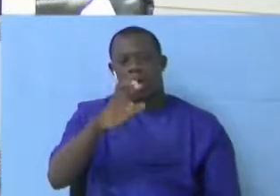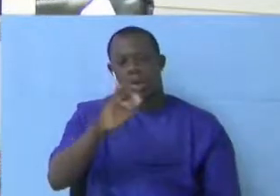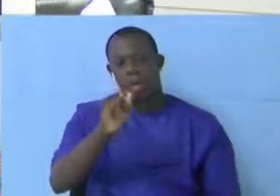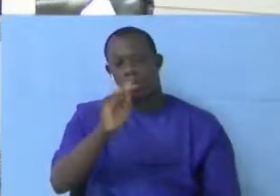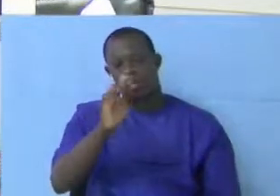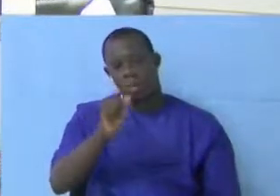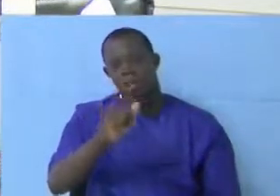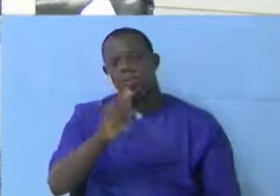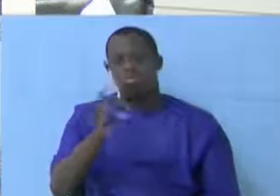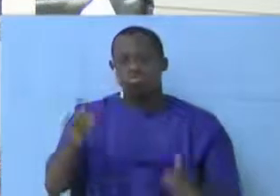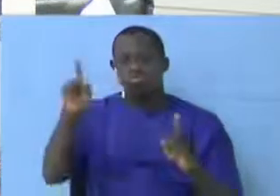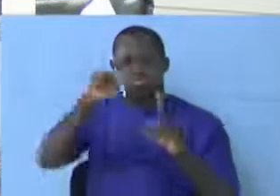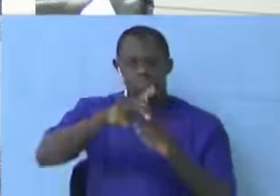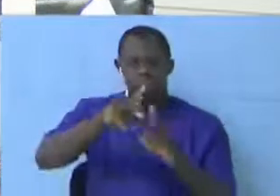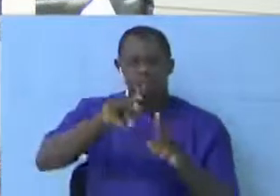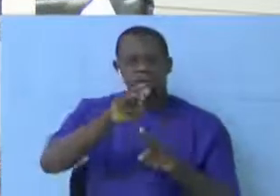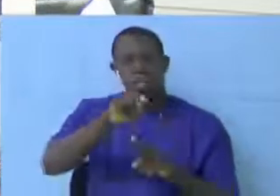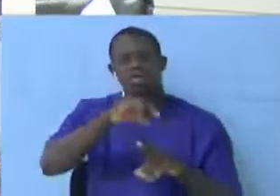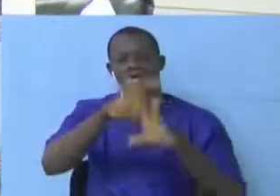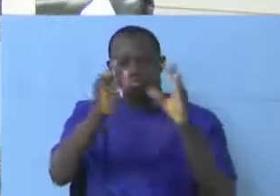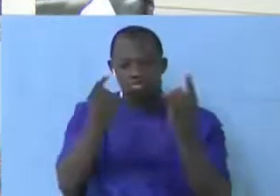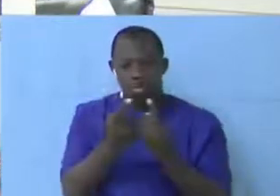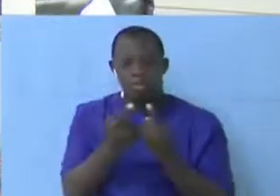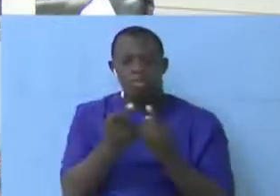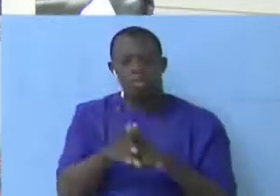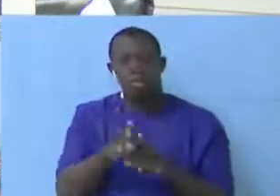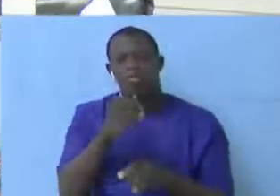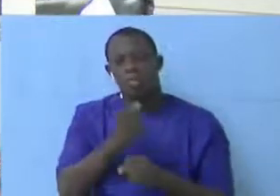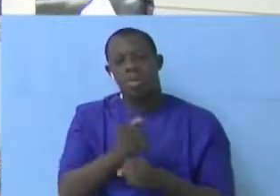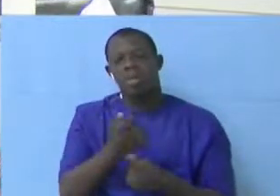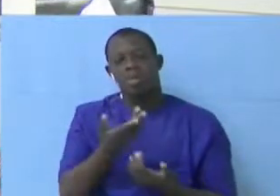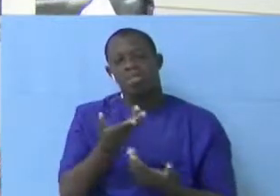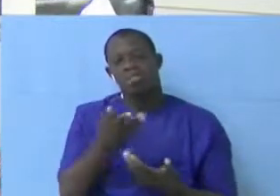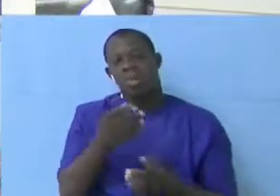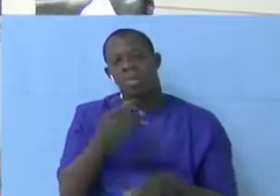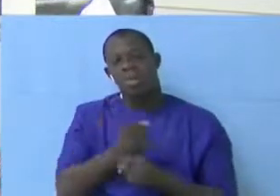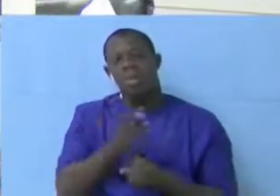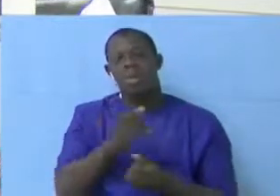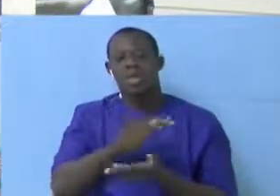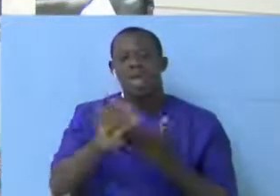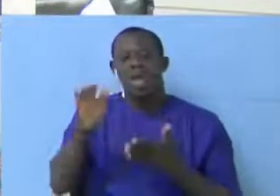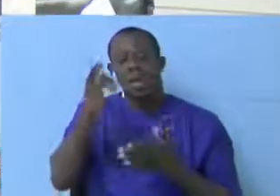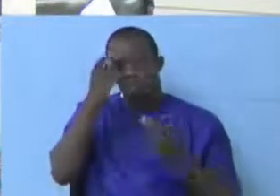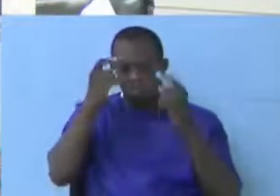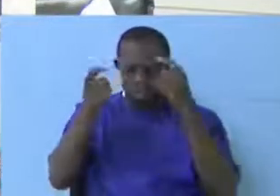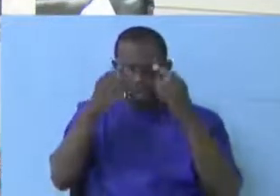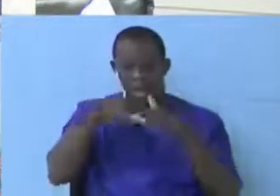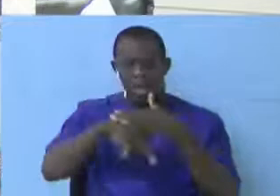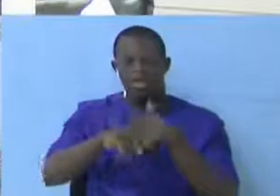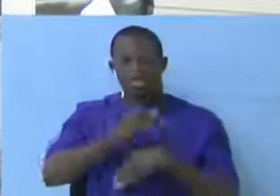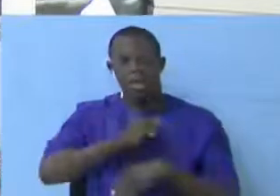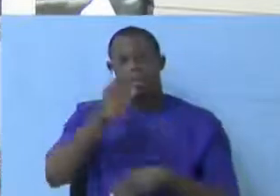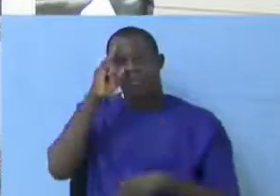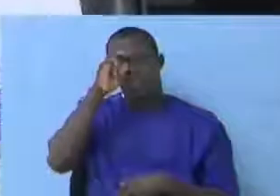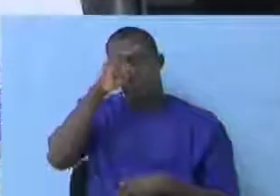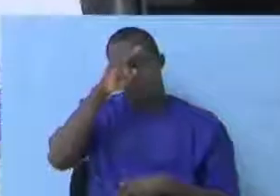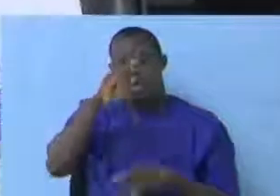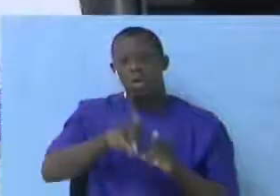And that is something that so that thing make clear doubt in my mind. Usman,